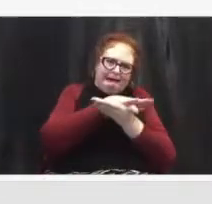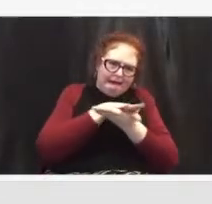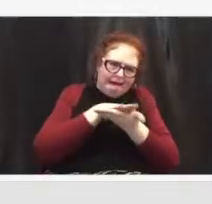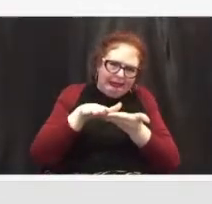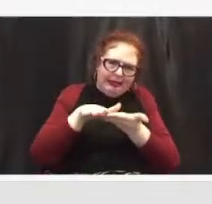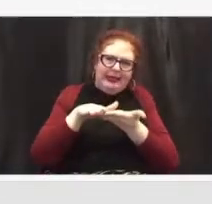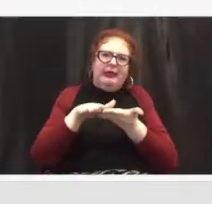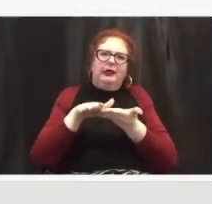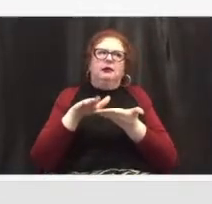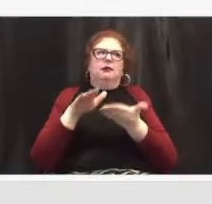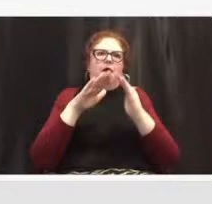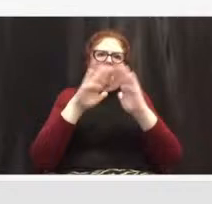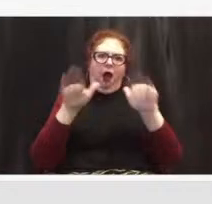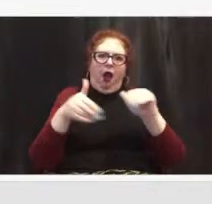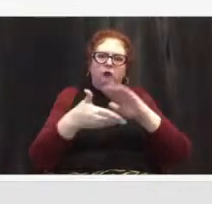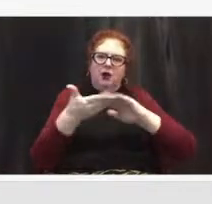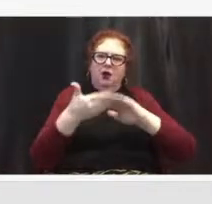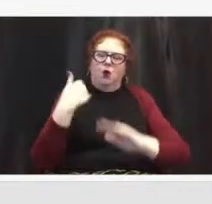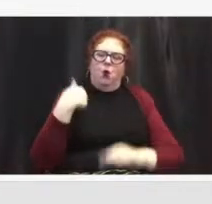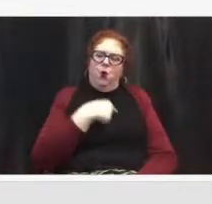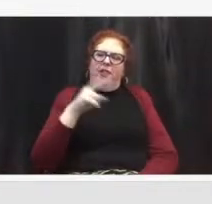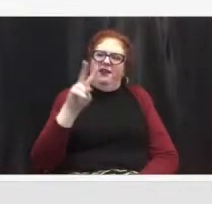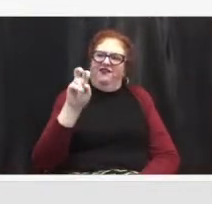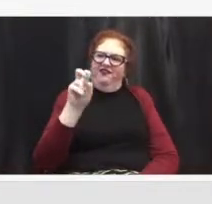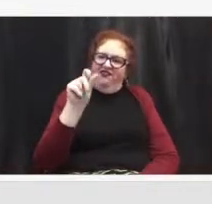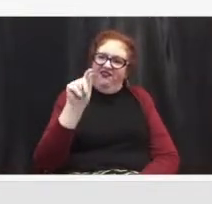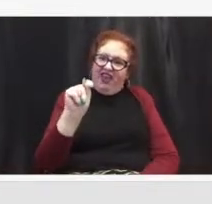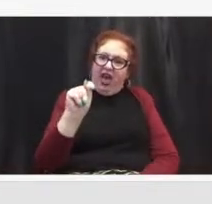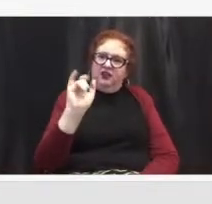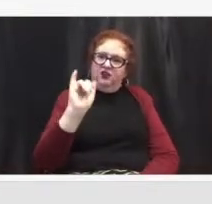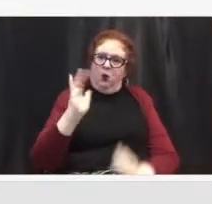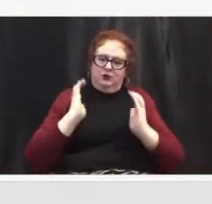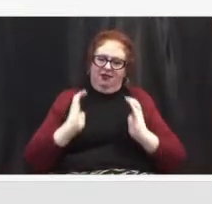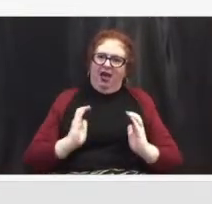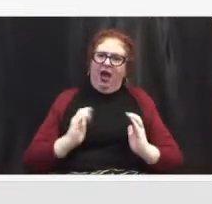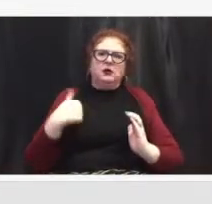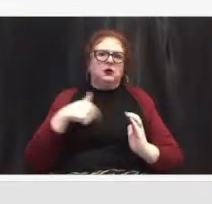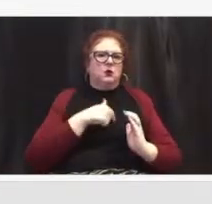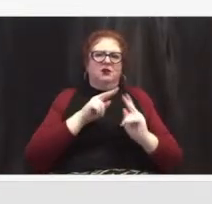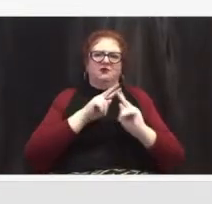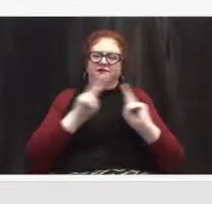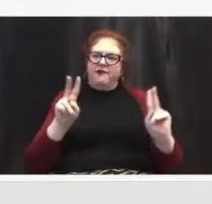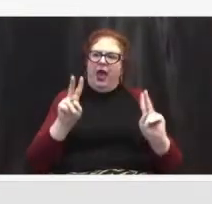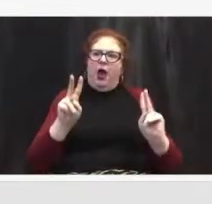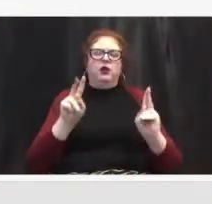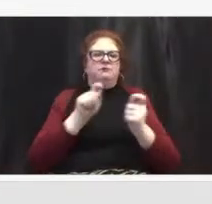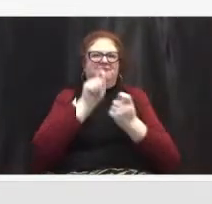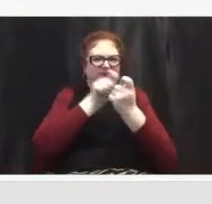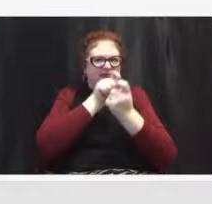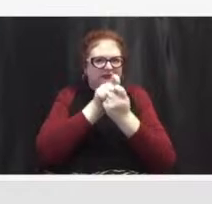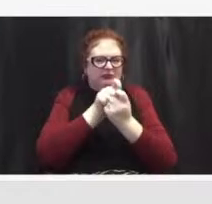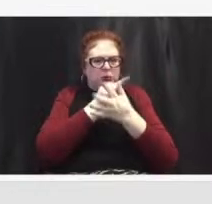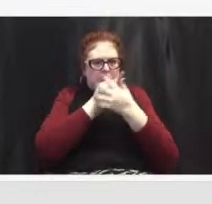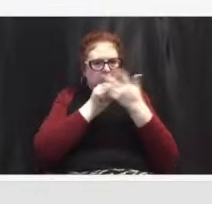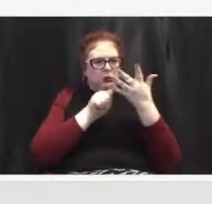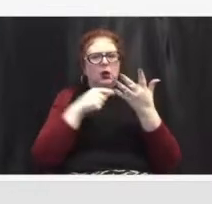our clients meticulously. We don't want our guests to bring any trouble. We've